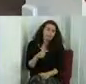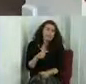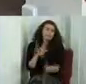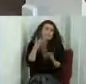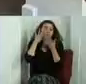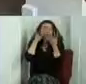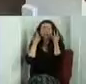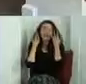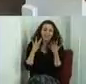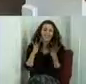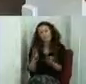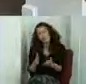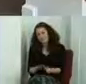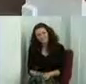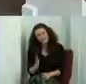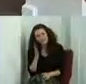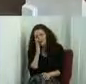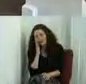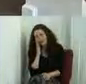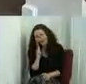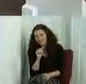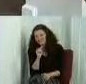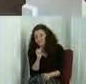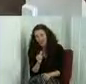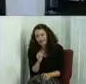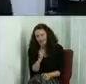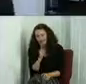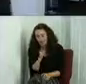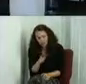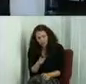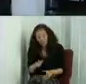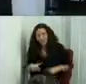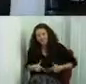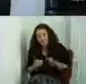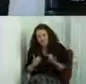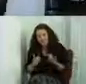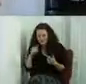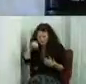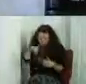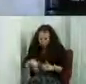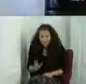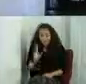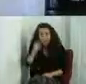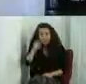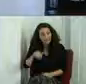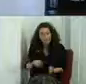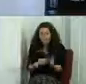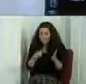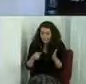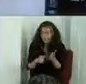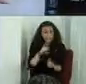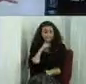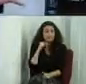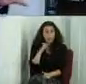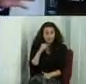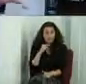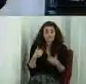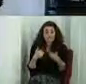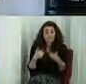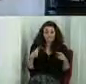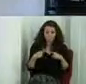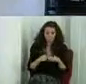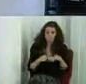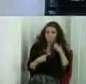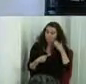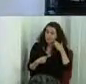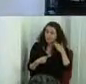who have been around ministry for a long time know that that's just not the truth. You know, sometimes even pastors go through crises. That